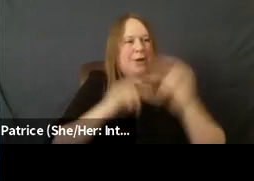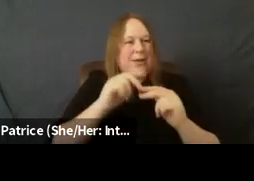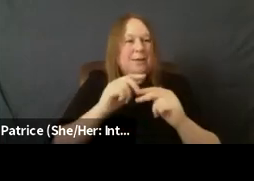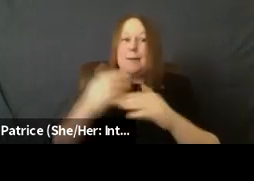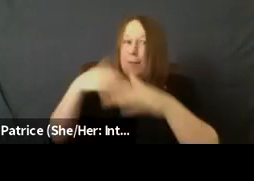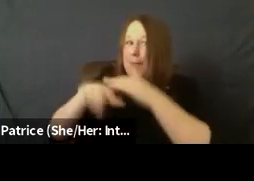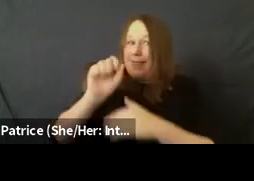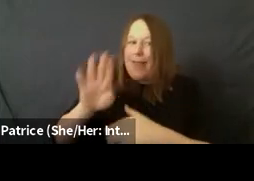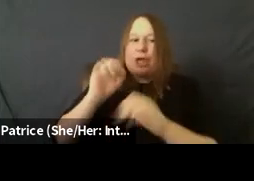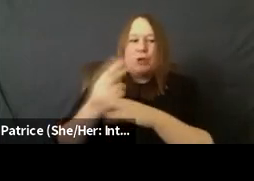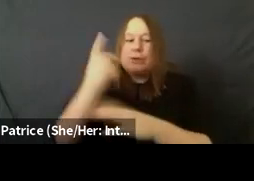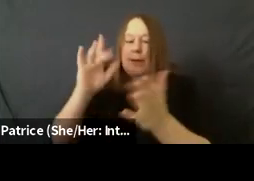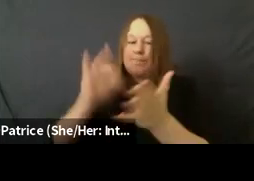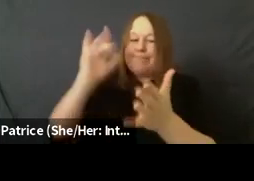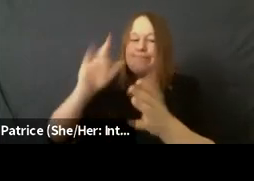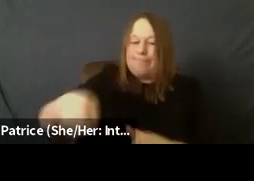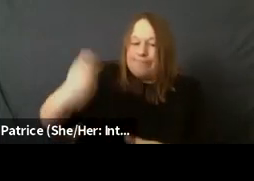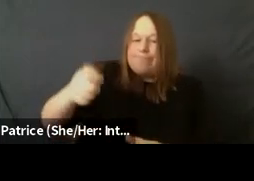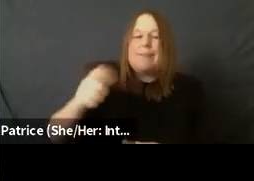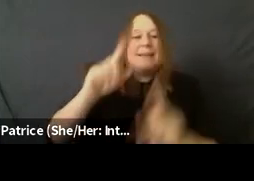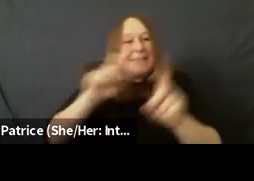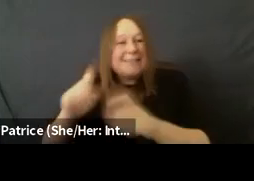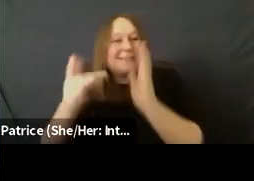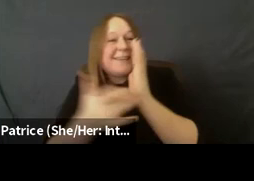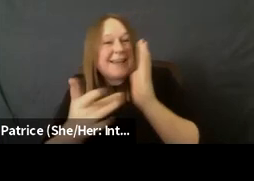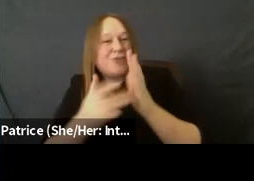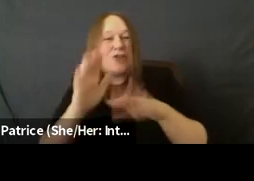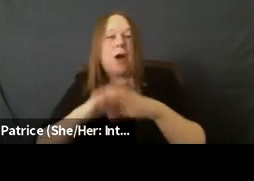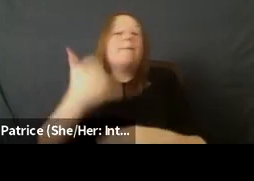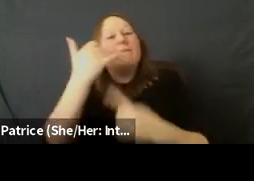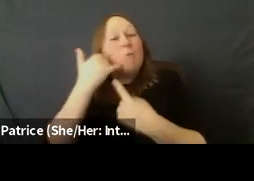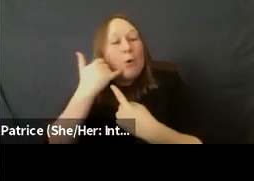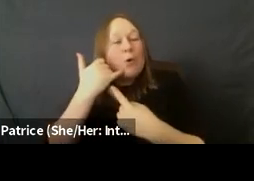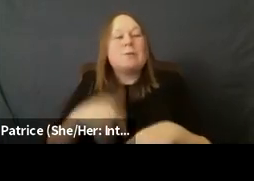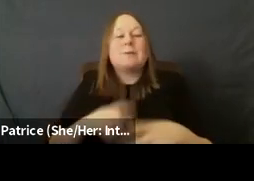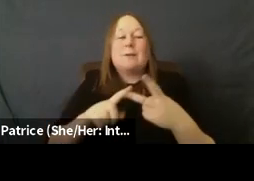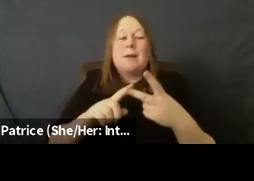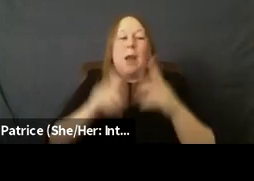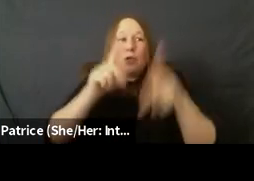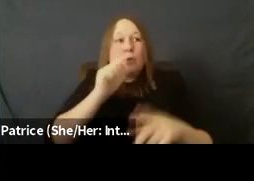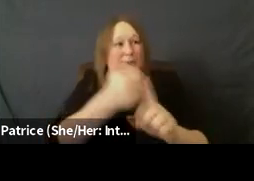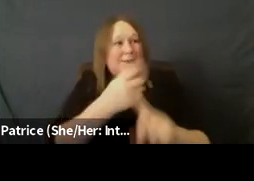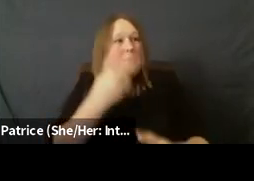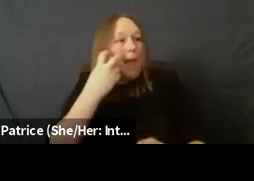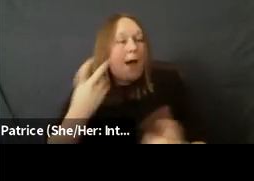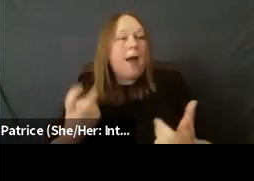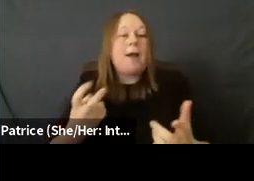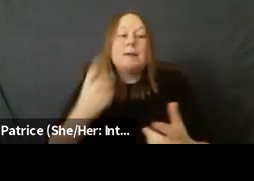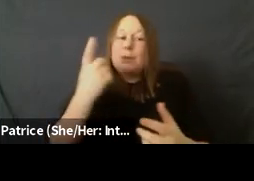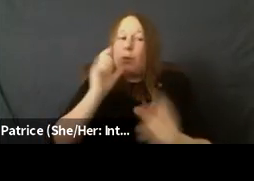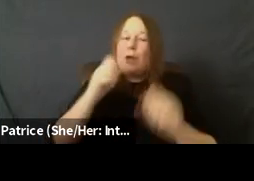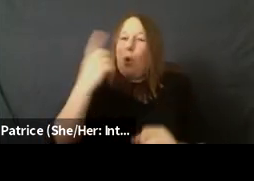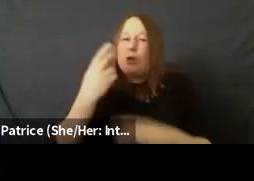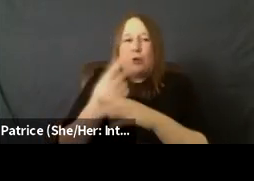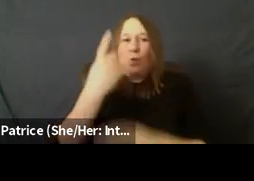you can use a single switch. You can test out those technologies on mobile devices. A person who is blind, someone who can only